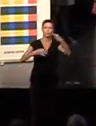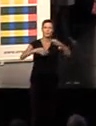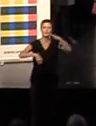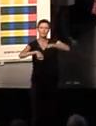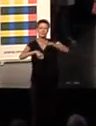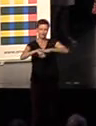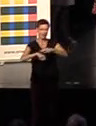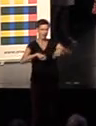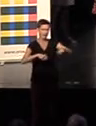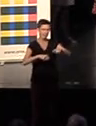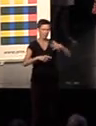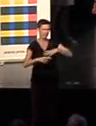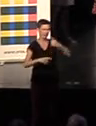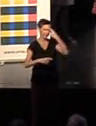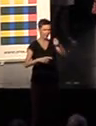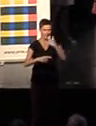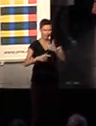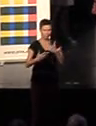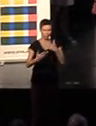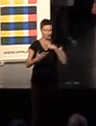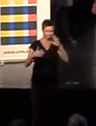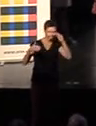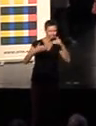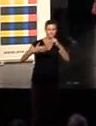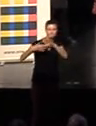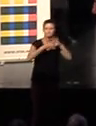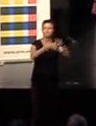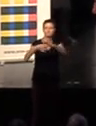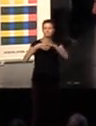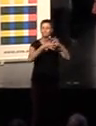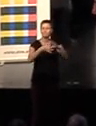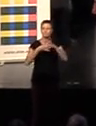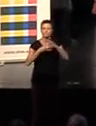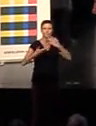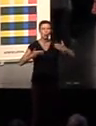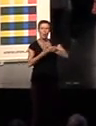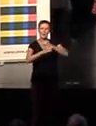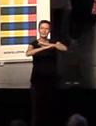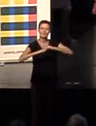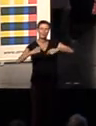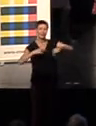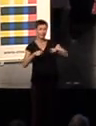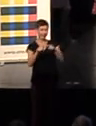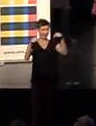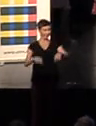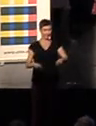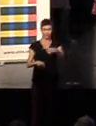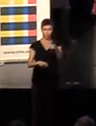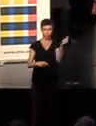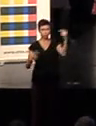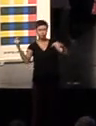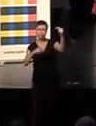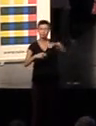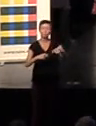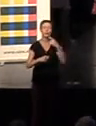gates de niet of togetherness en in bed voor collectief space like this one or en not